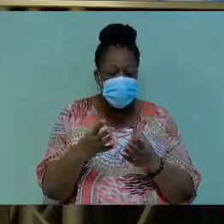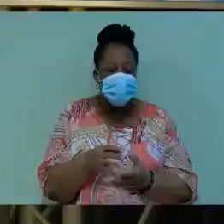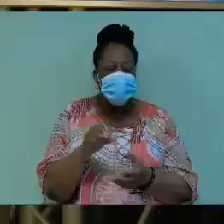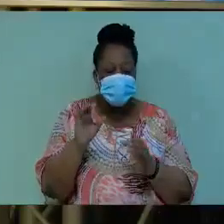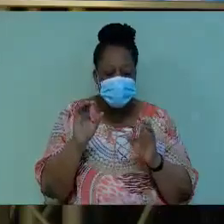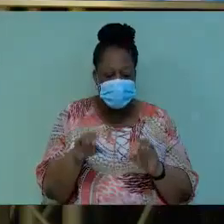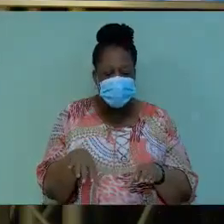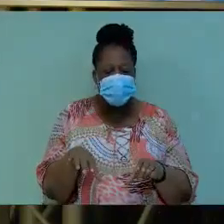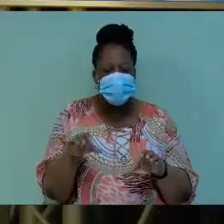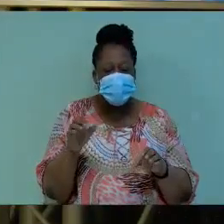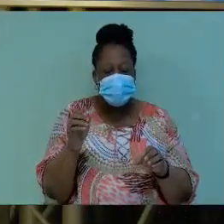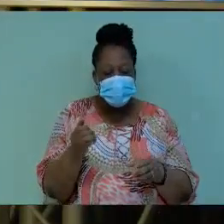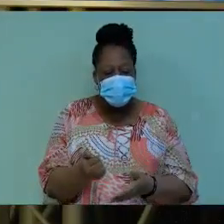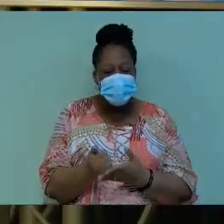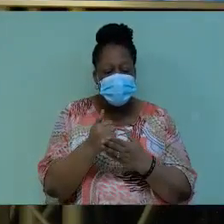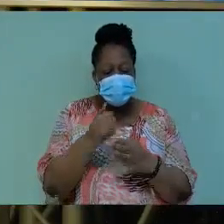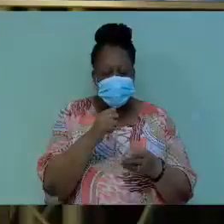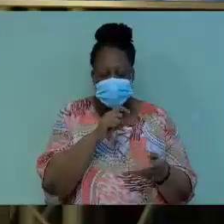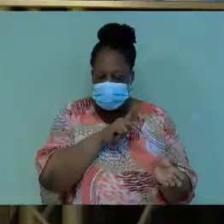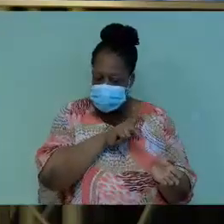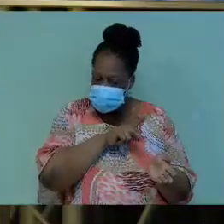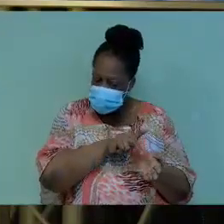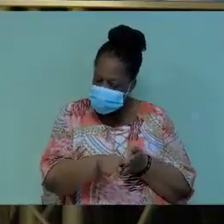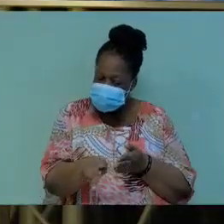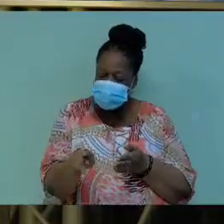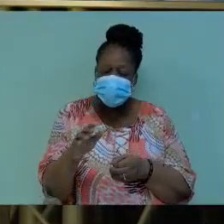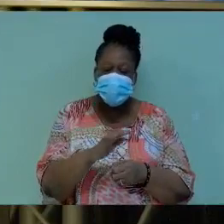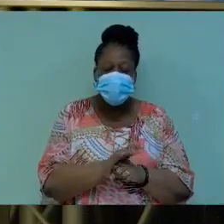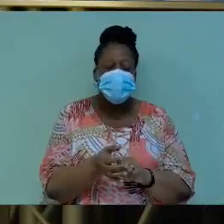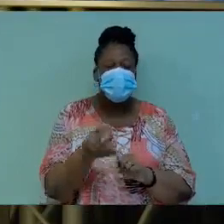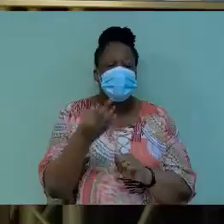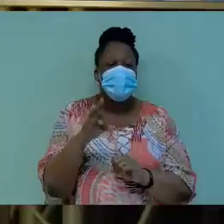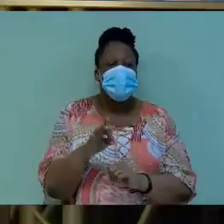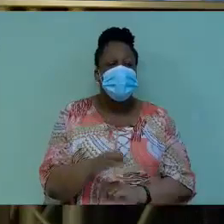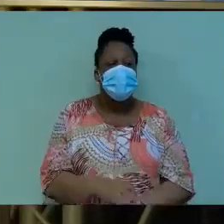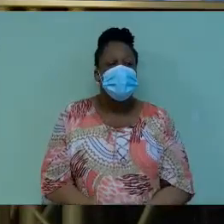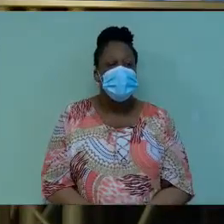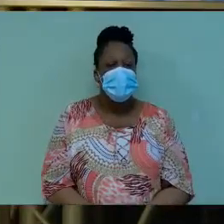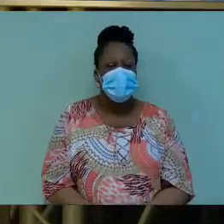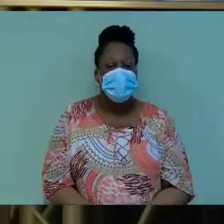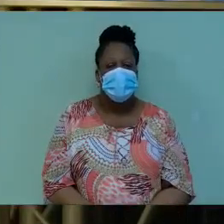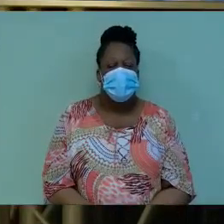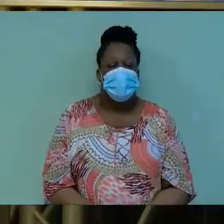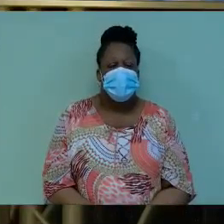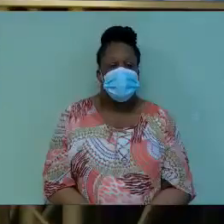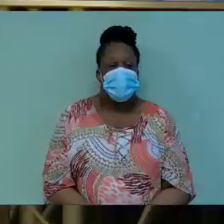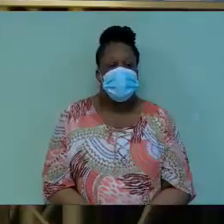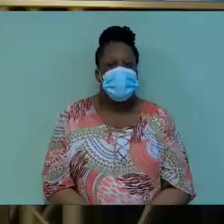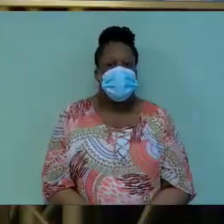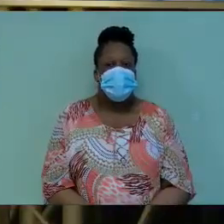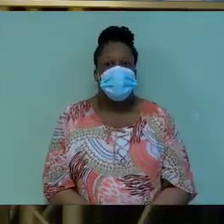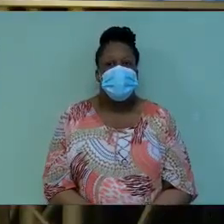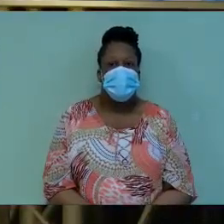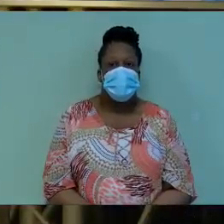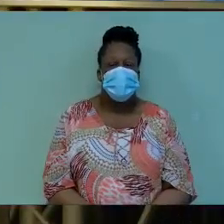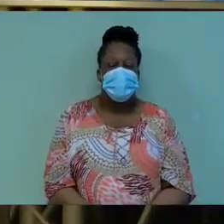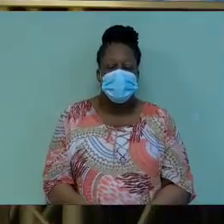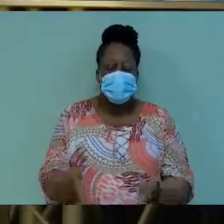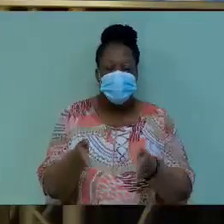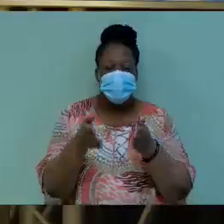fight against COVID-19. We continue to receive a number of requests for